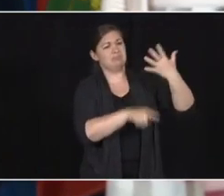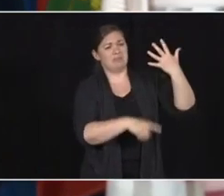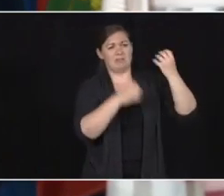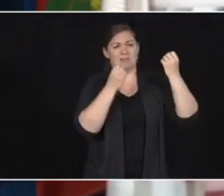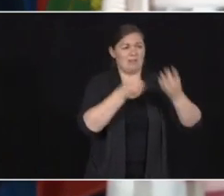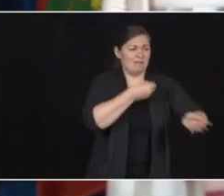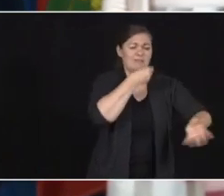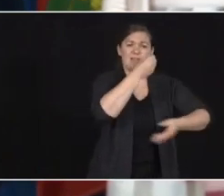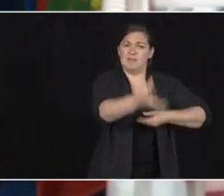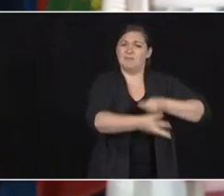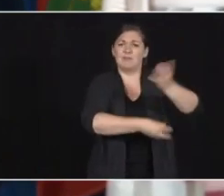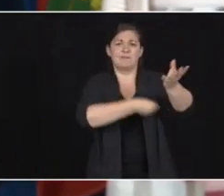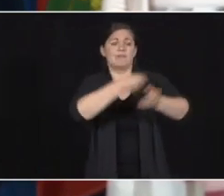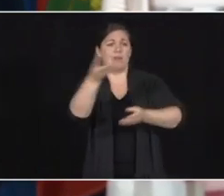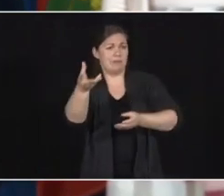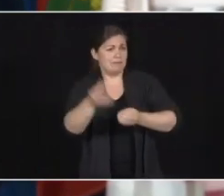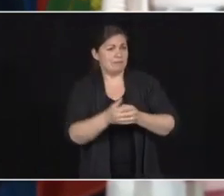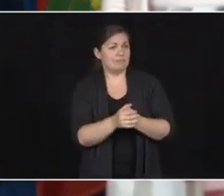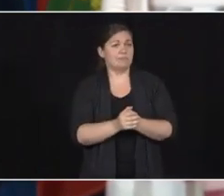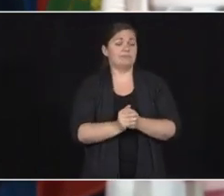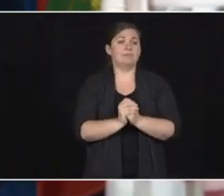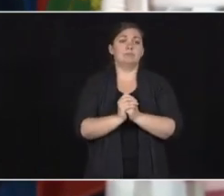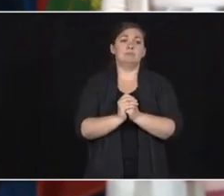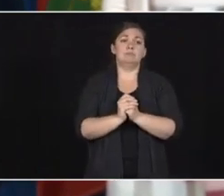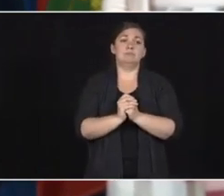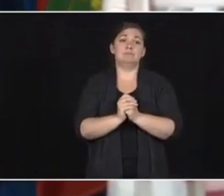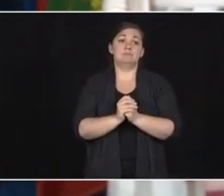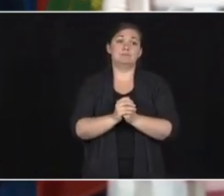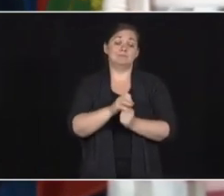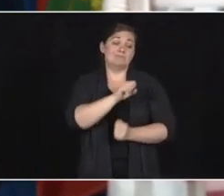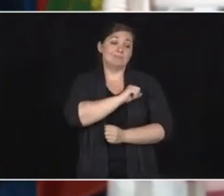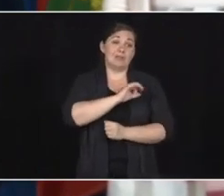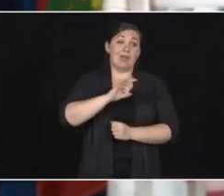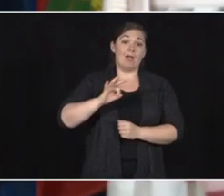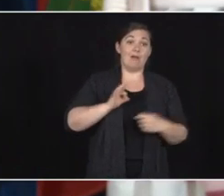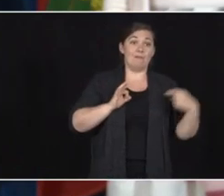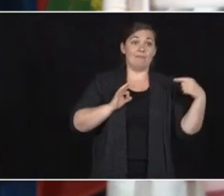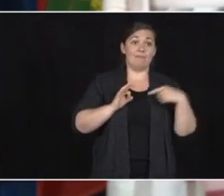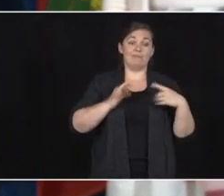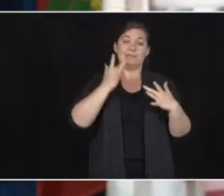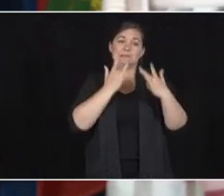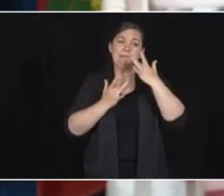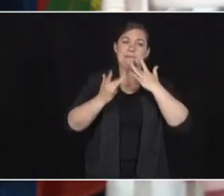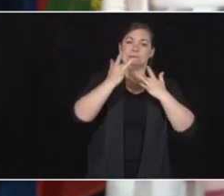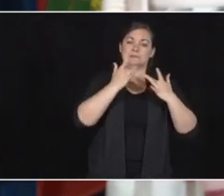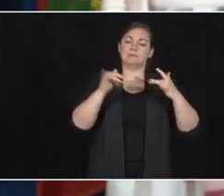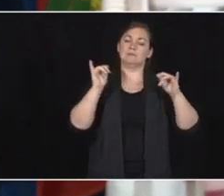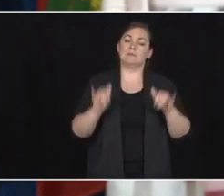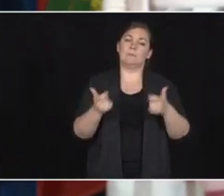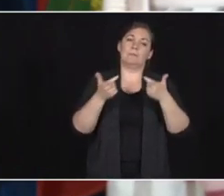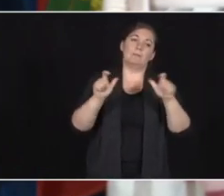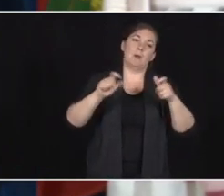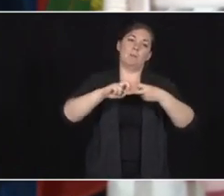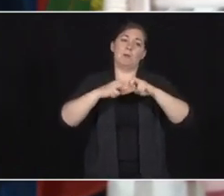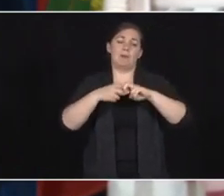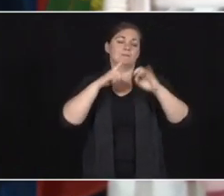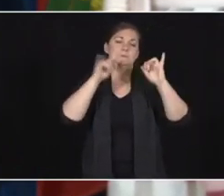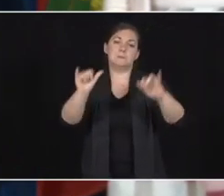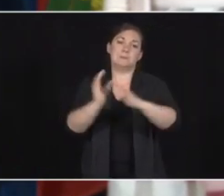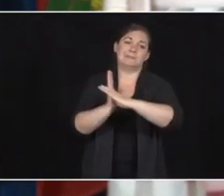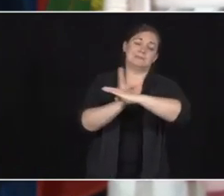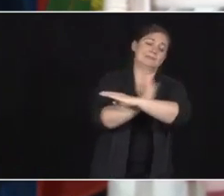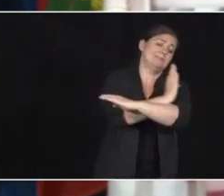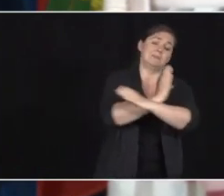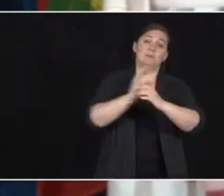aspects. Ultimately, it was the staffing crisis that was pre-existing and amplified by